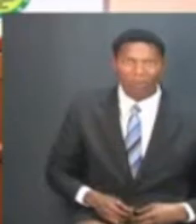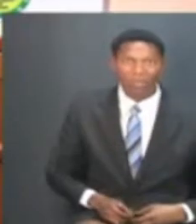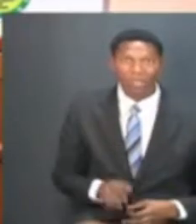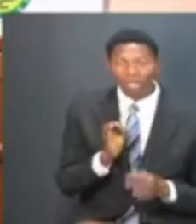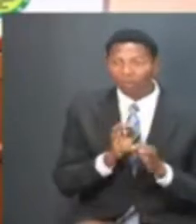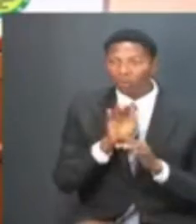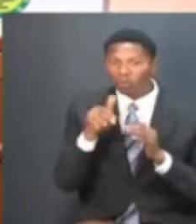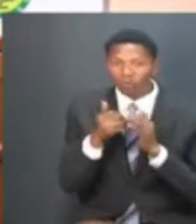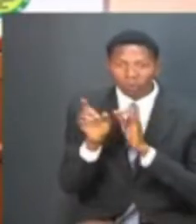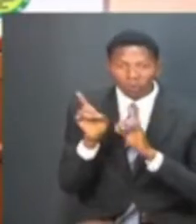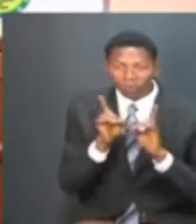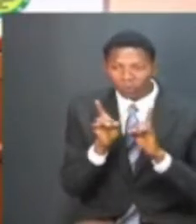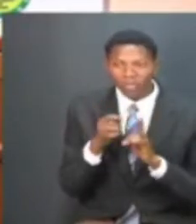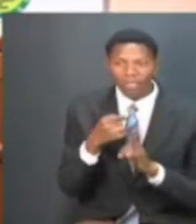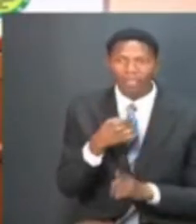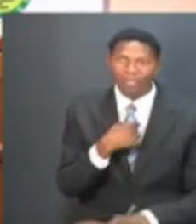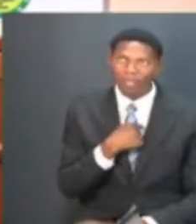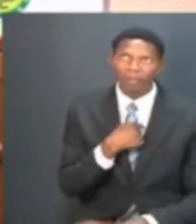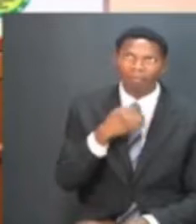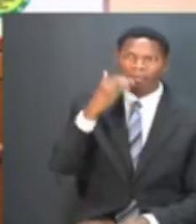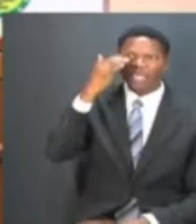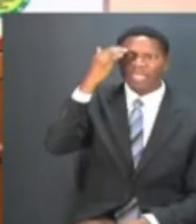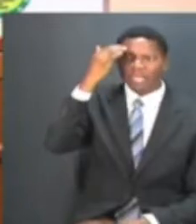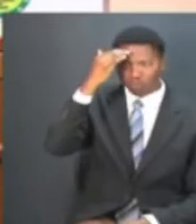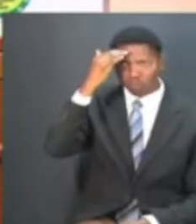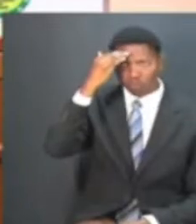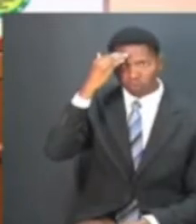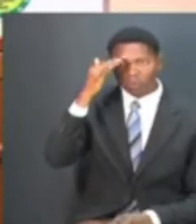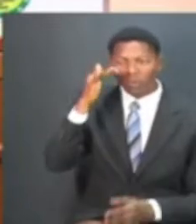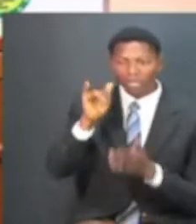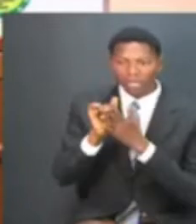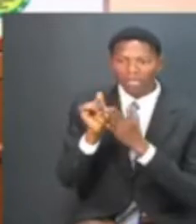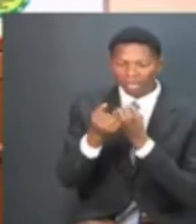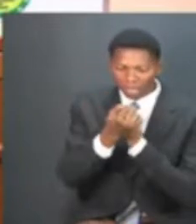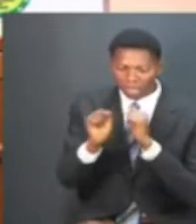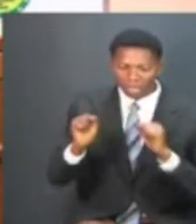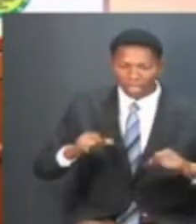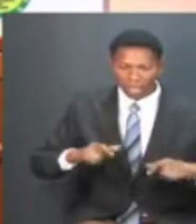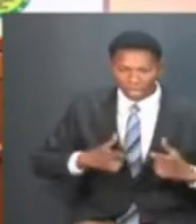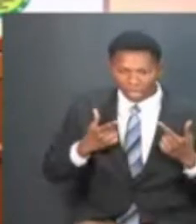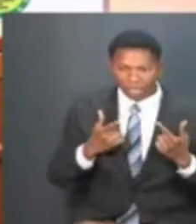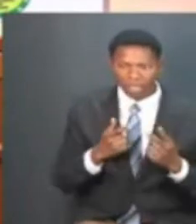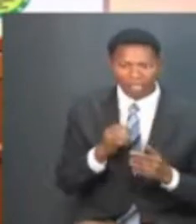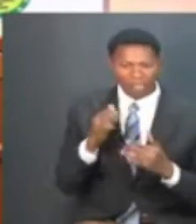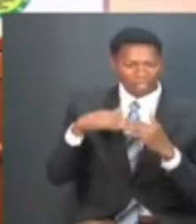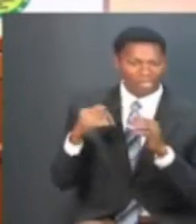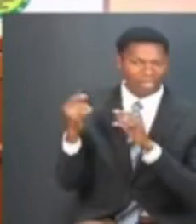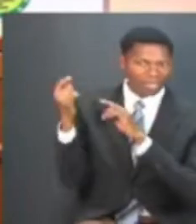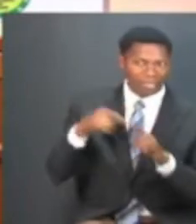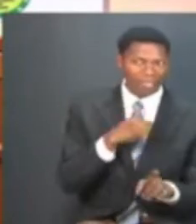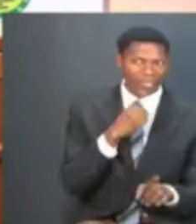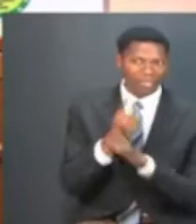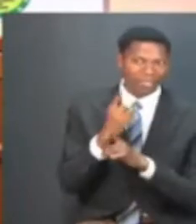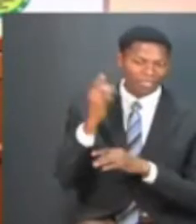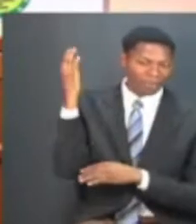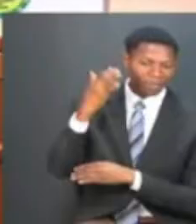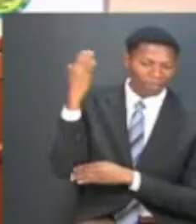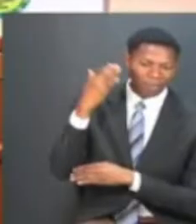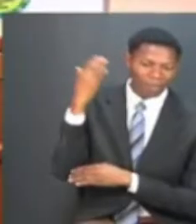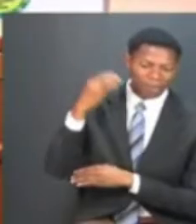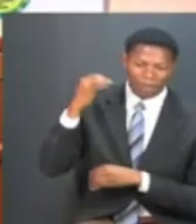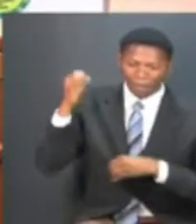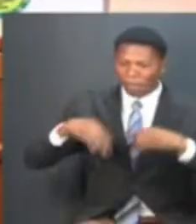some of these measures, I am very positive-minded that we will save lives instead of coming to the floor to contribute and